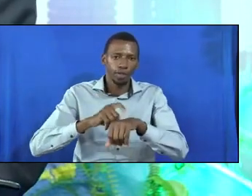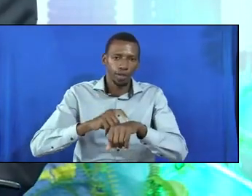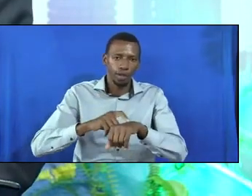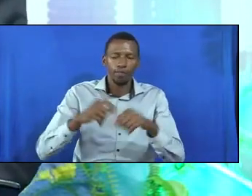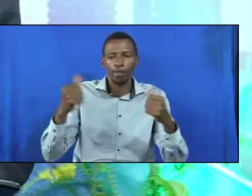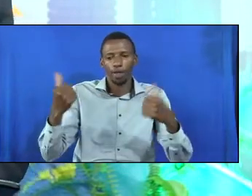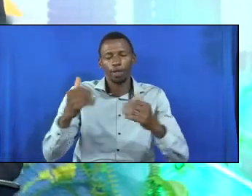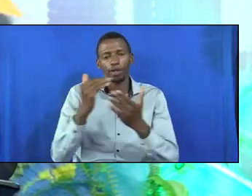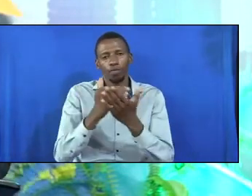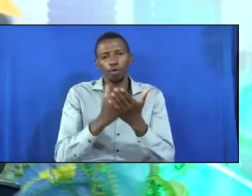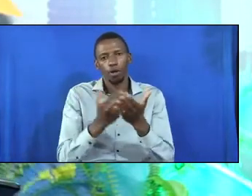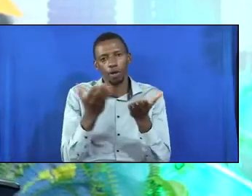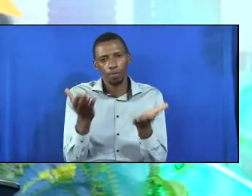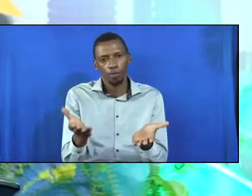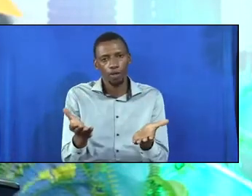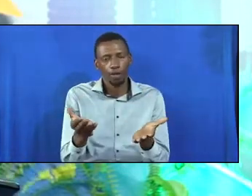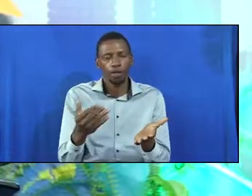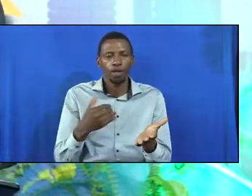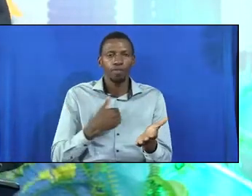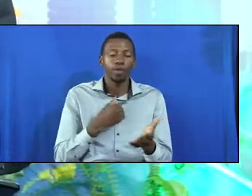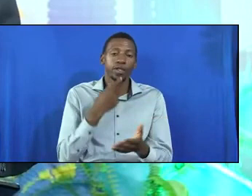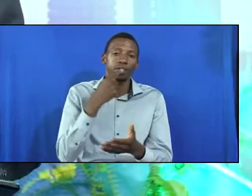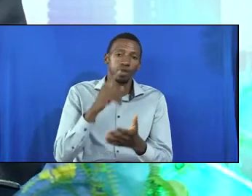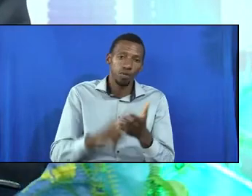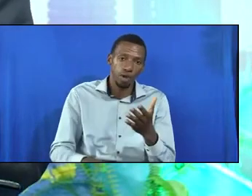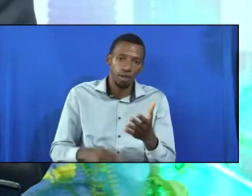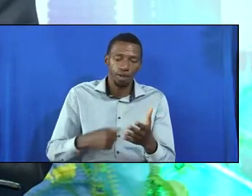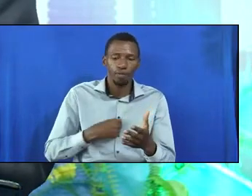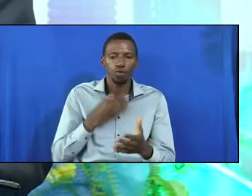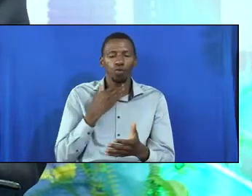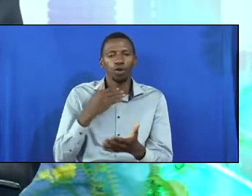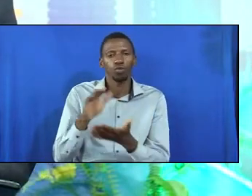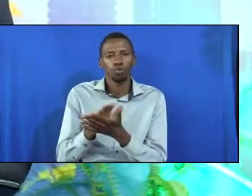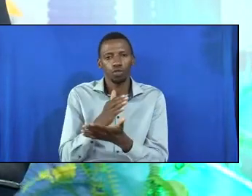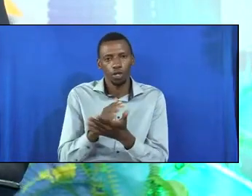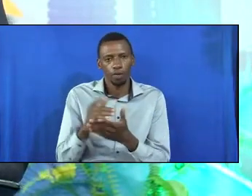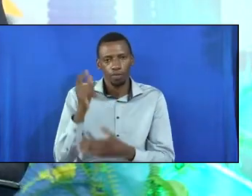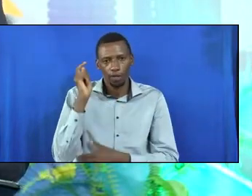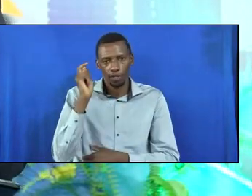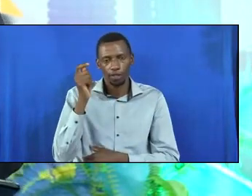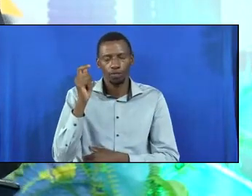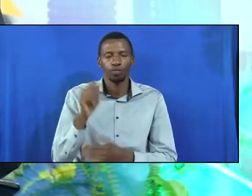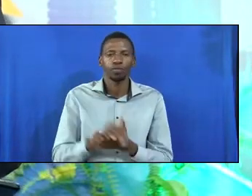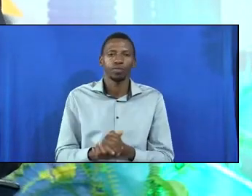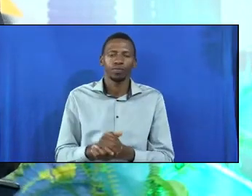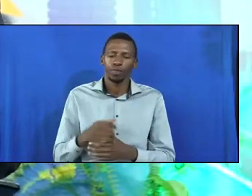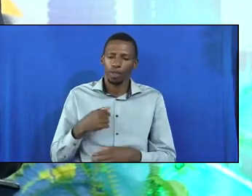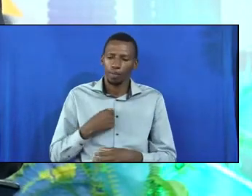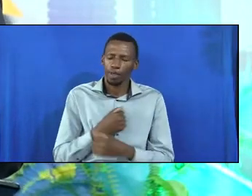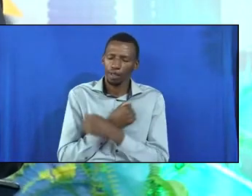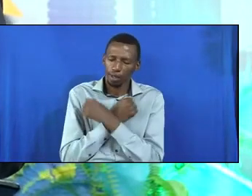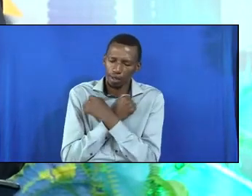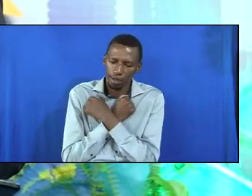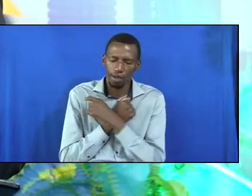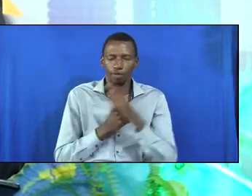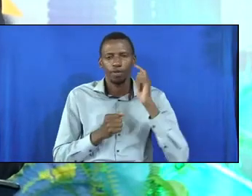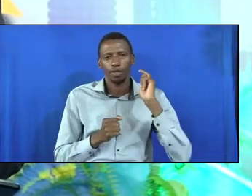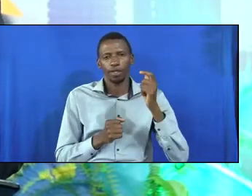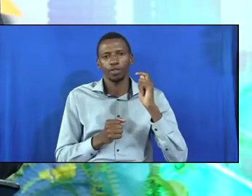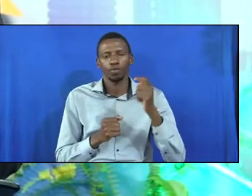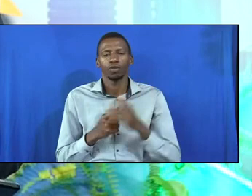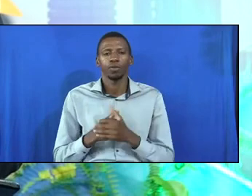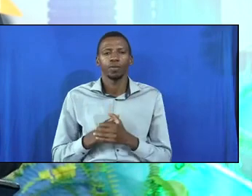blessing for you. So I said, I'm sharing my testimonies. Me, I like testimonies.